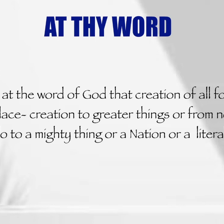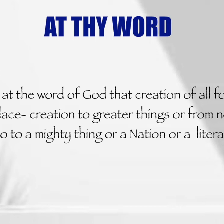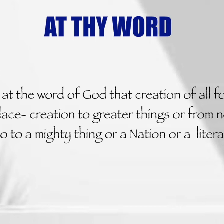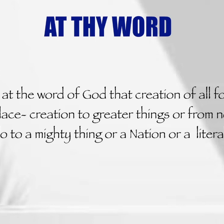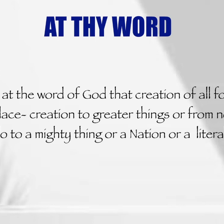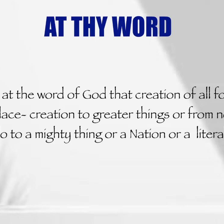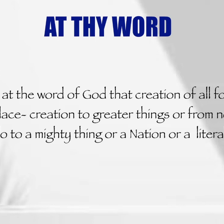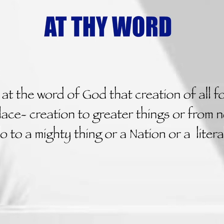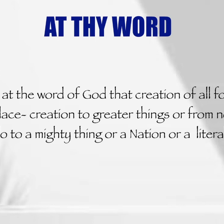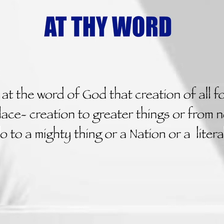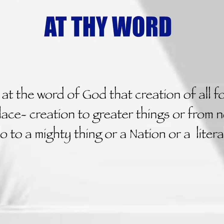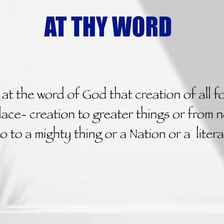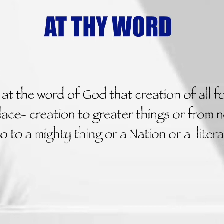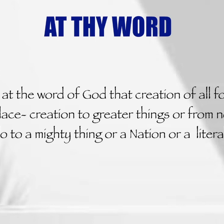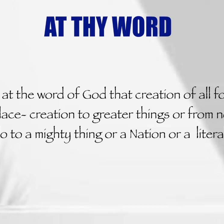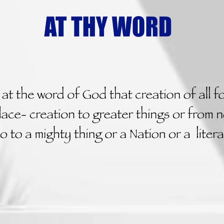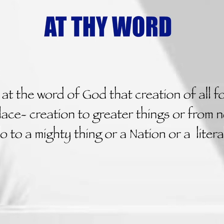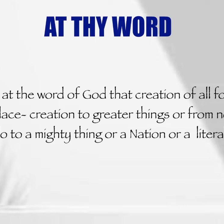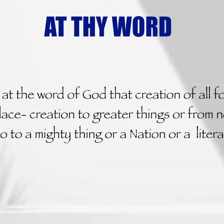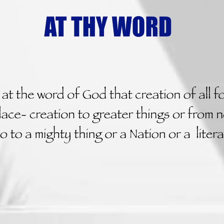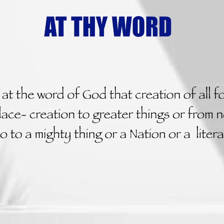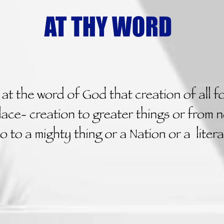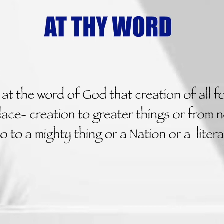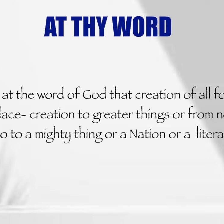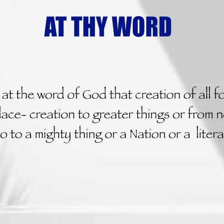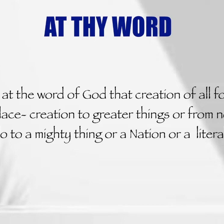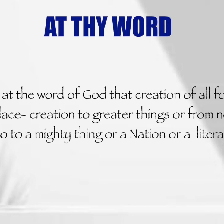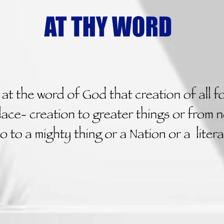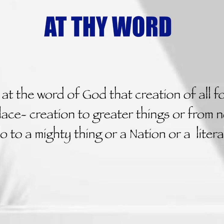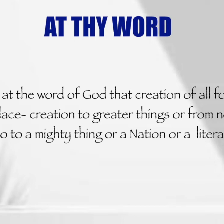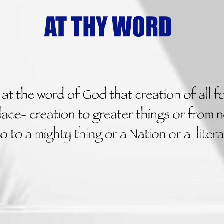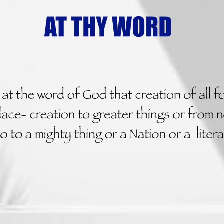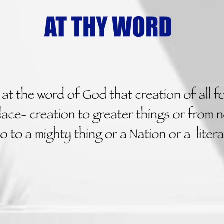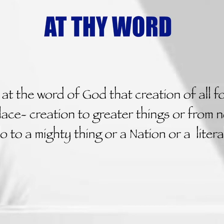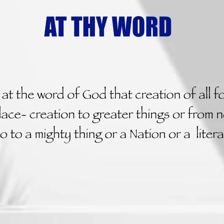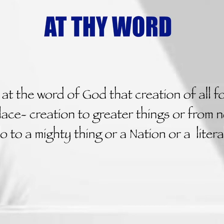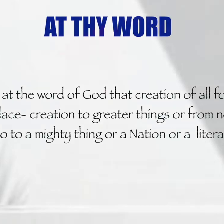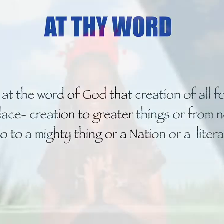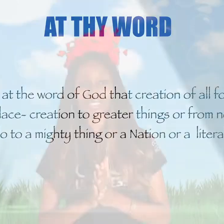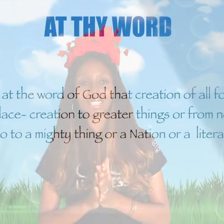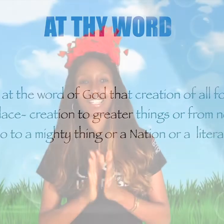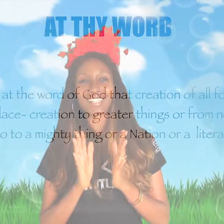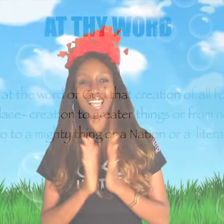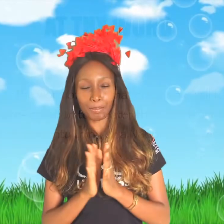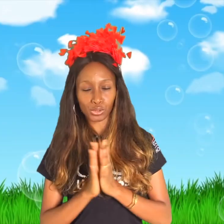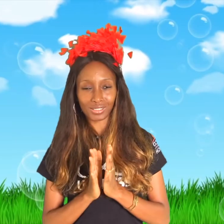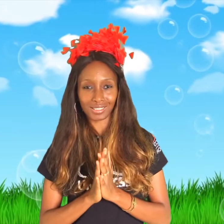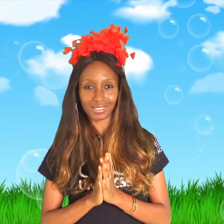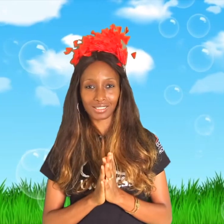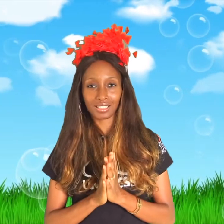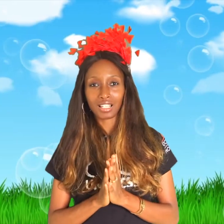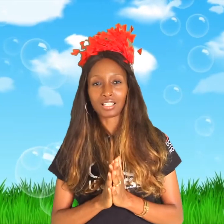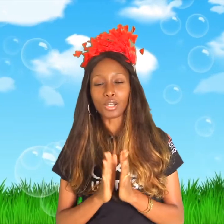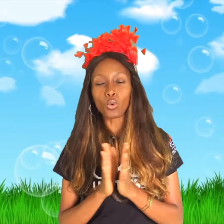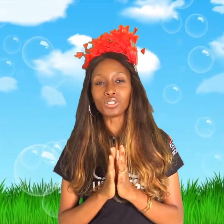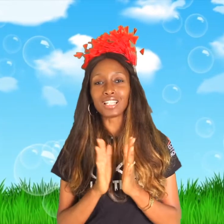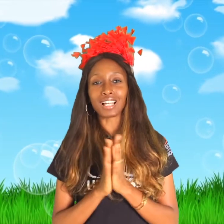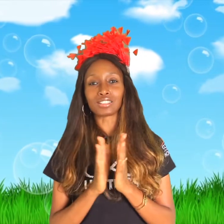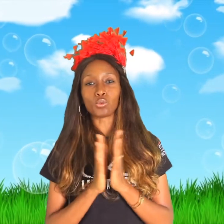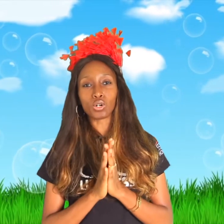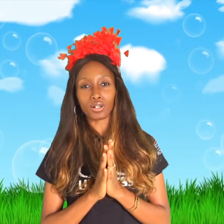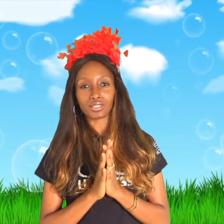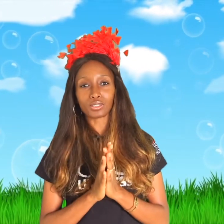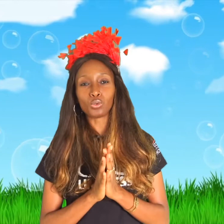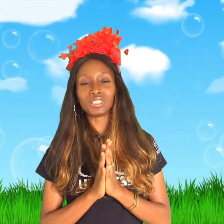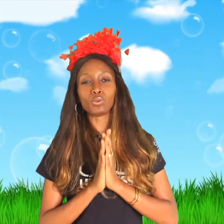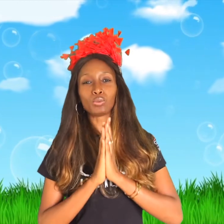ex nihilo to a mighty nation, to mighty things. Your memory verse for today captures it. only at